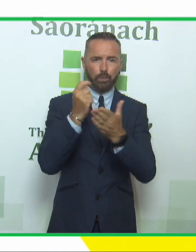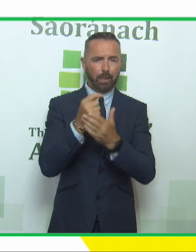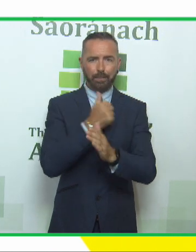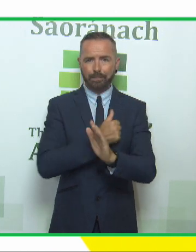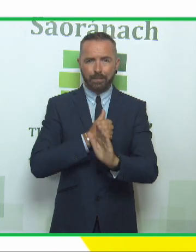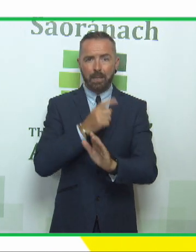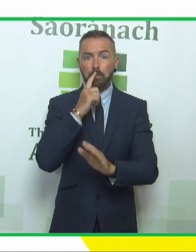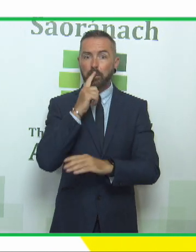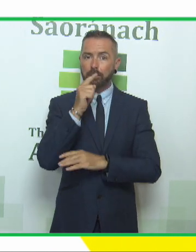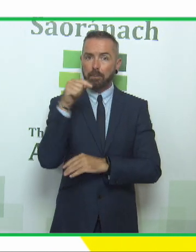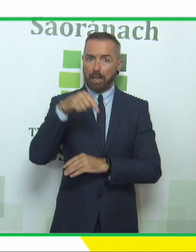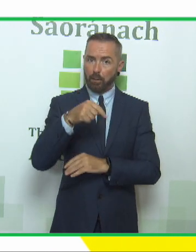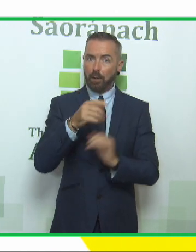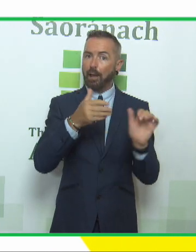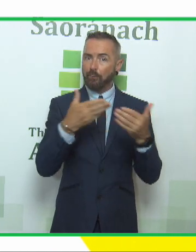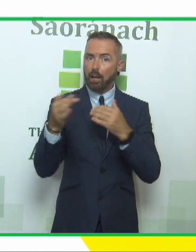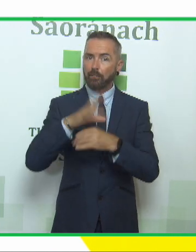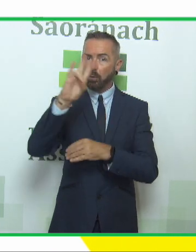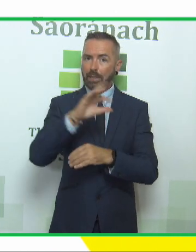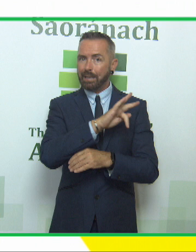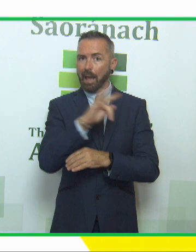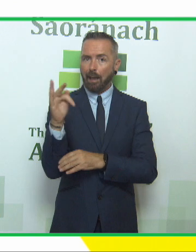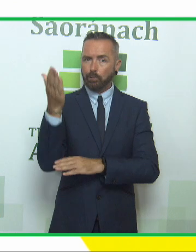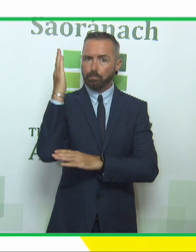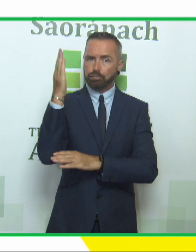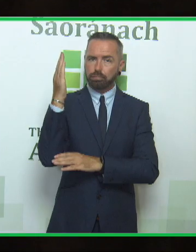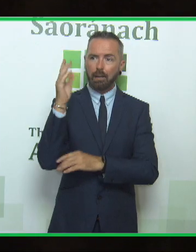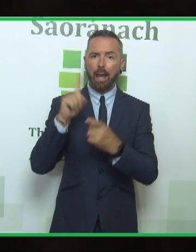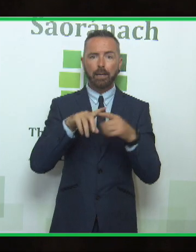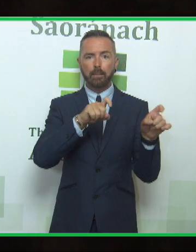I'm here available for questions after the session, and I'll be